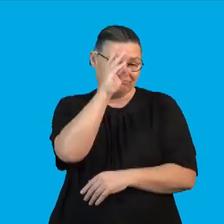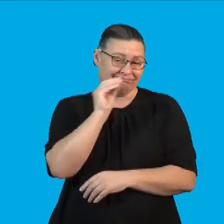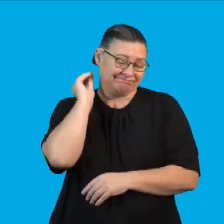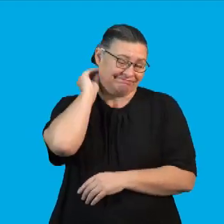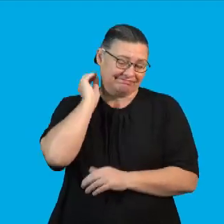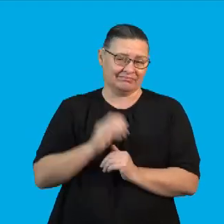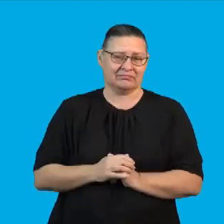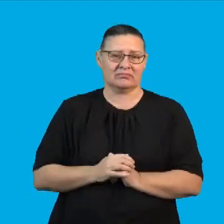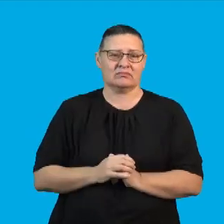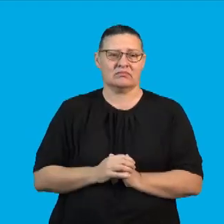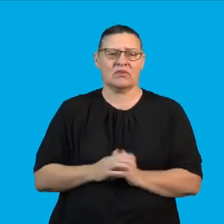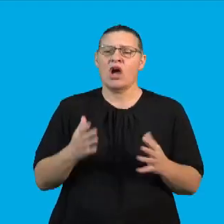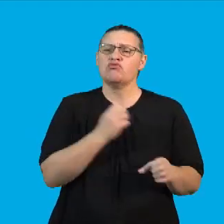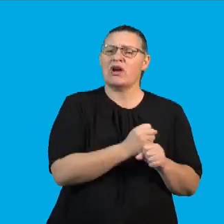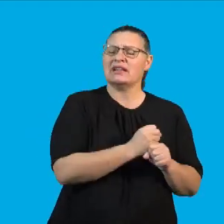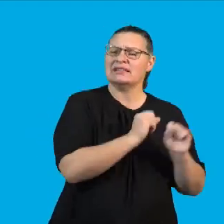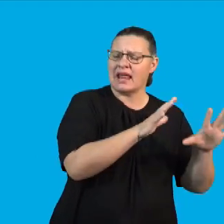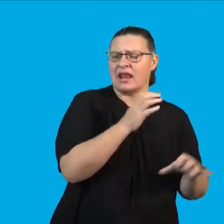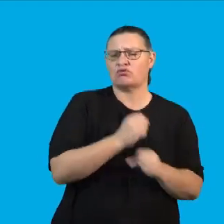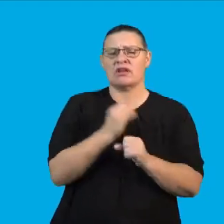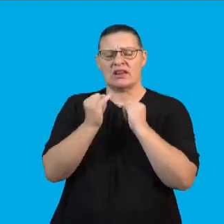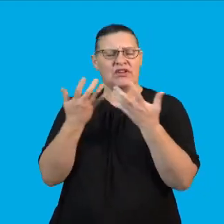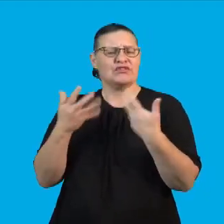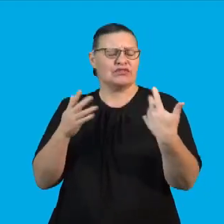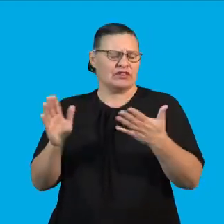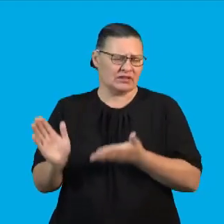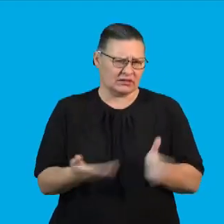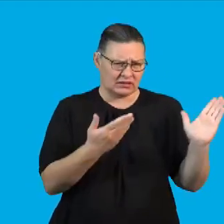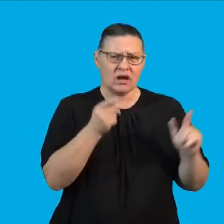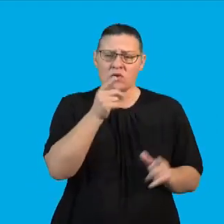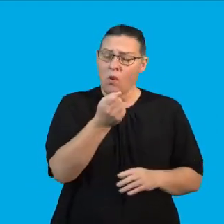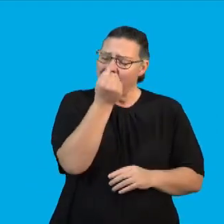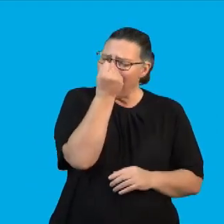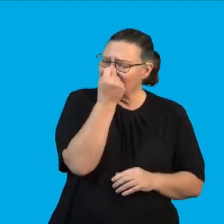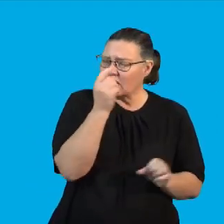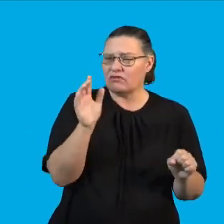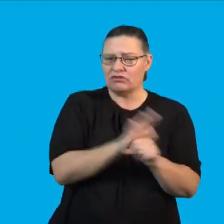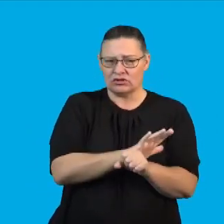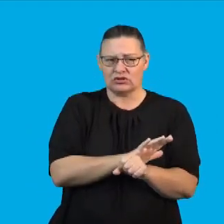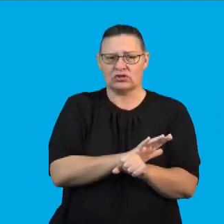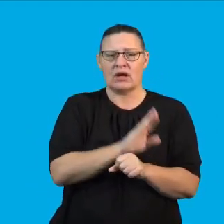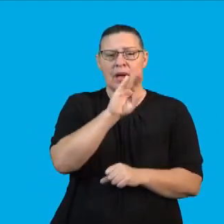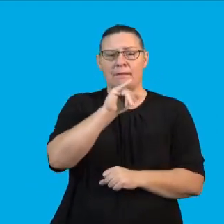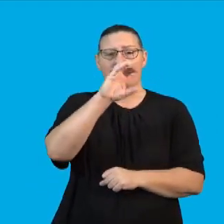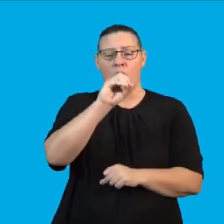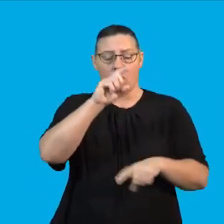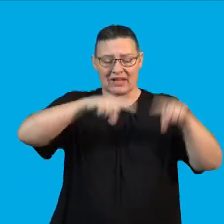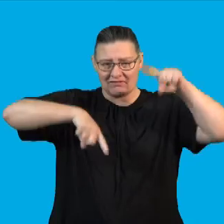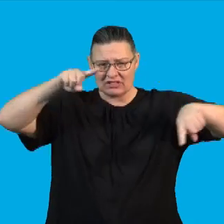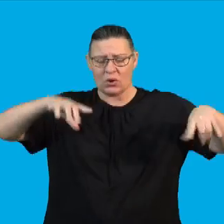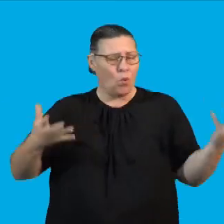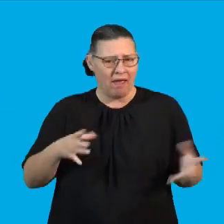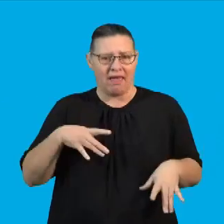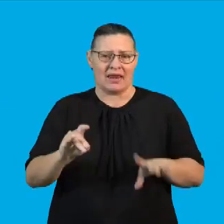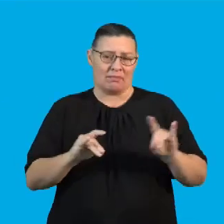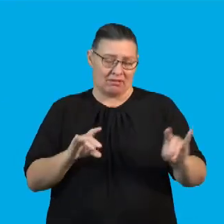We all went through grade 10 and 11, and there must be a clear understanding of biodiversity in